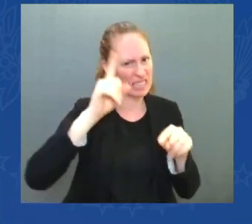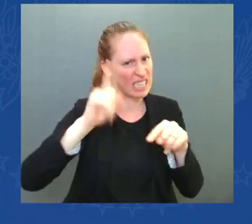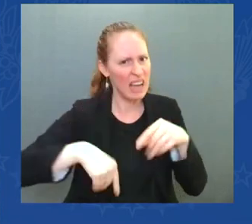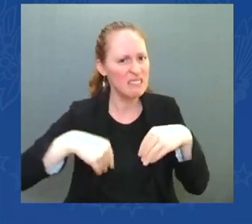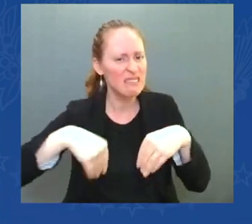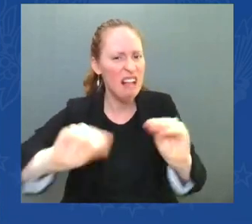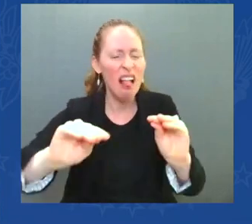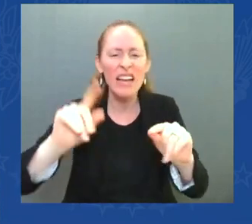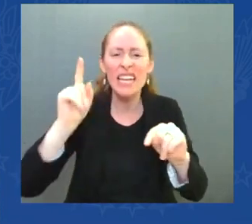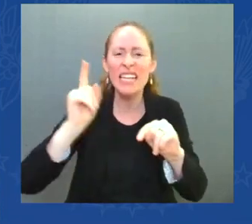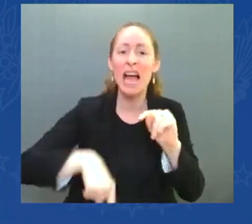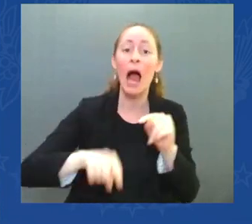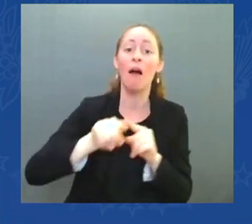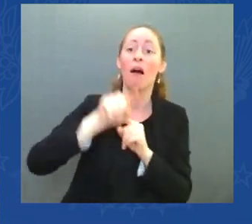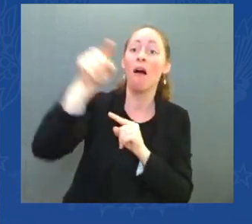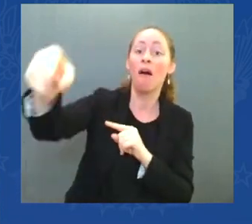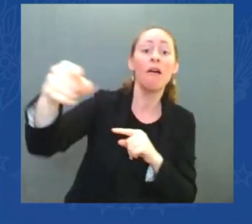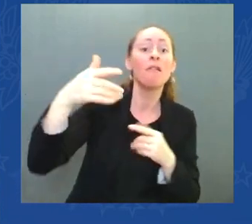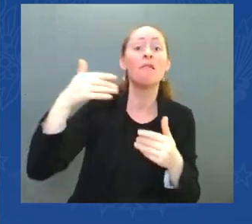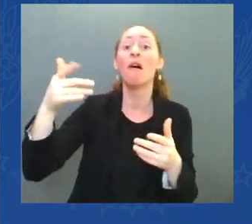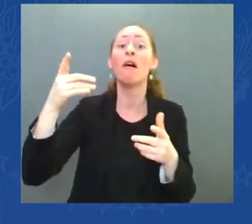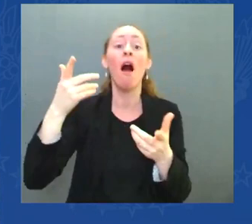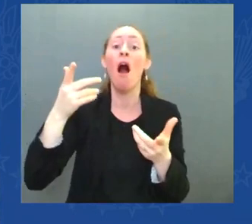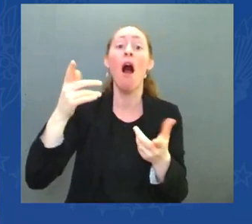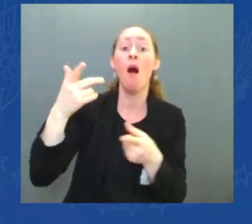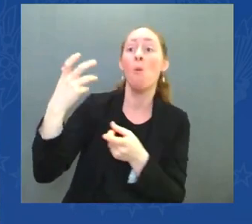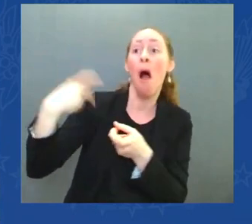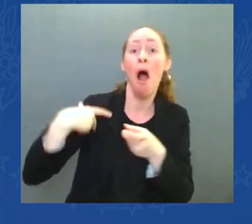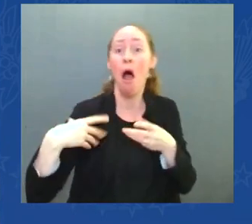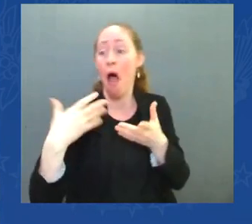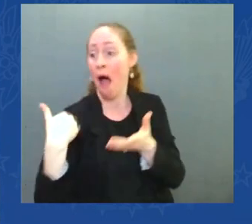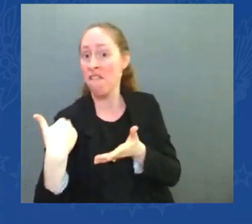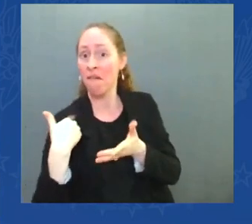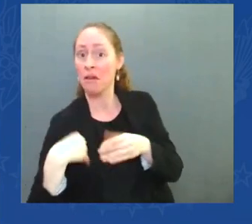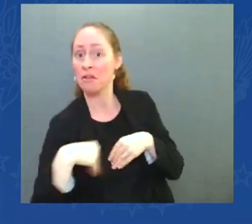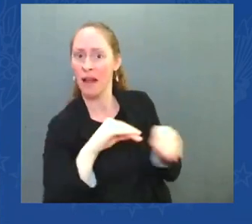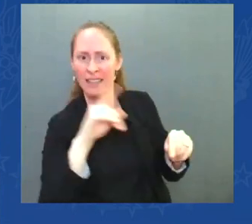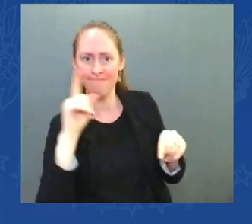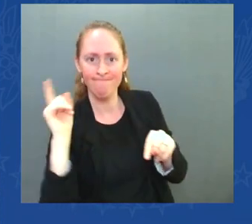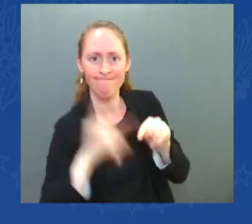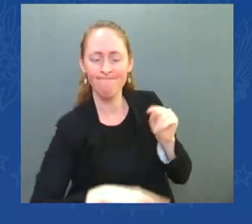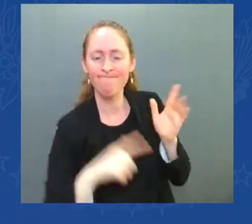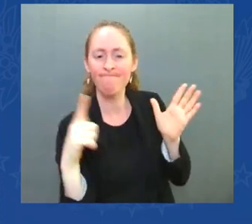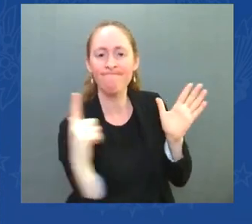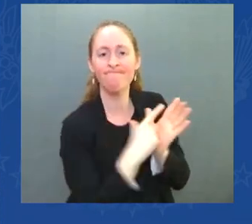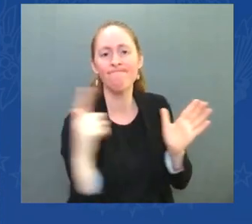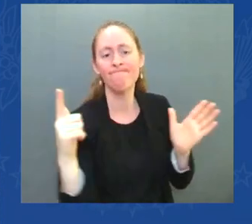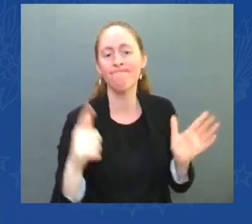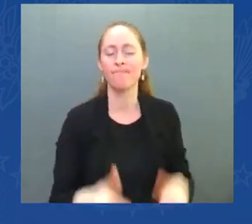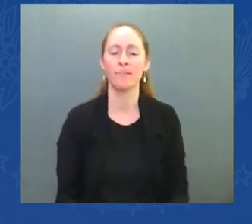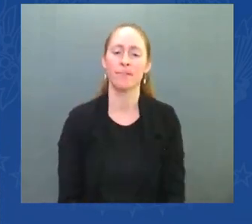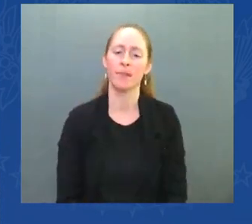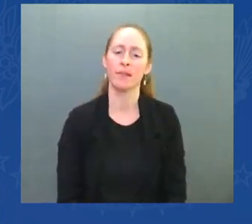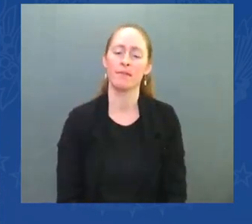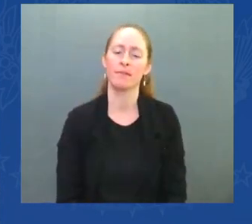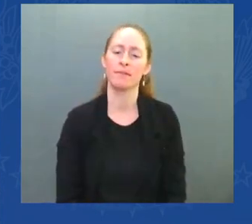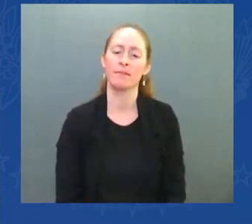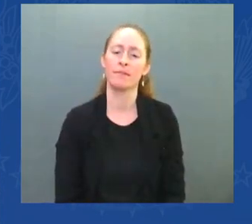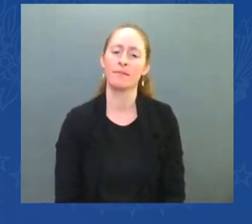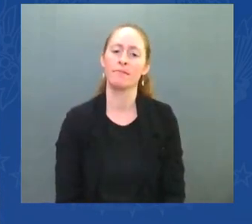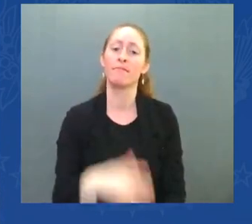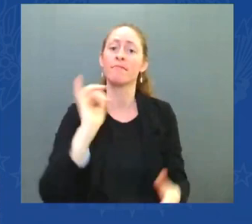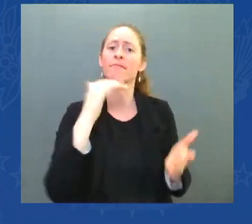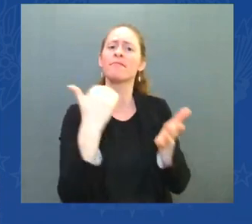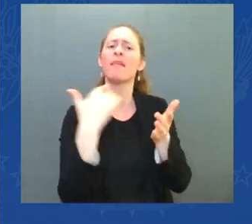include updating old definitions to ensure that gun laws apply to all firearms, including